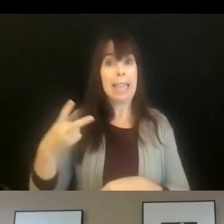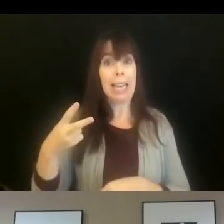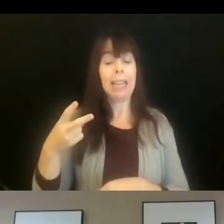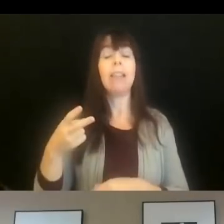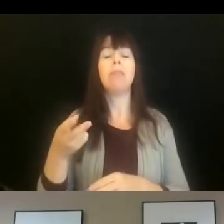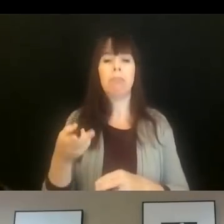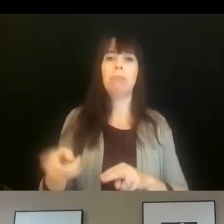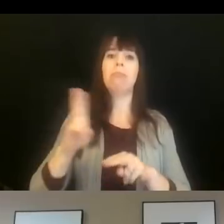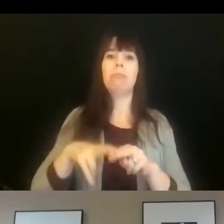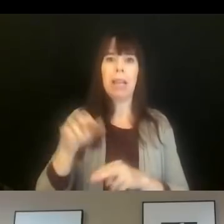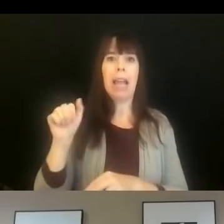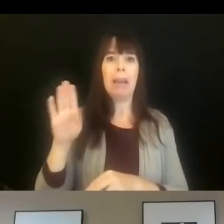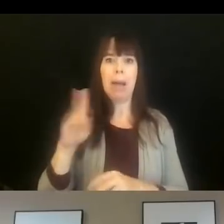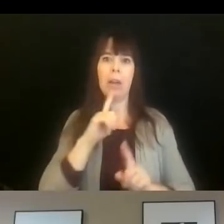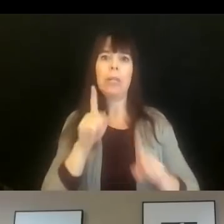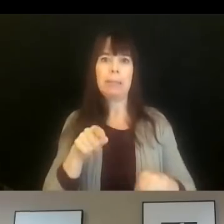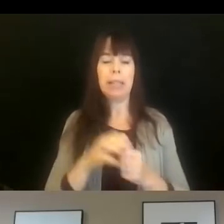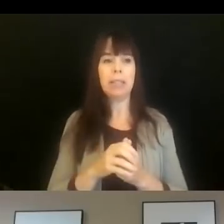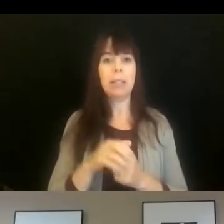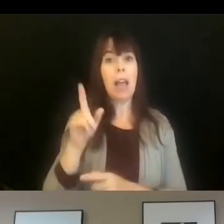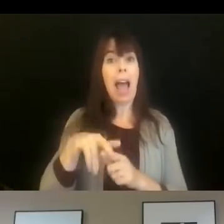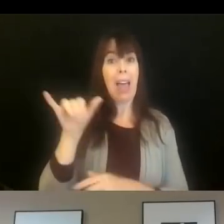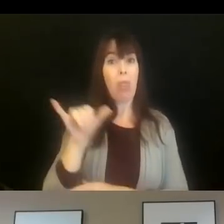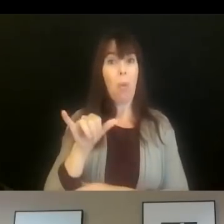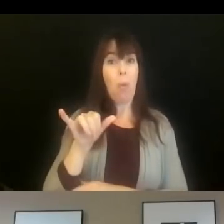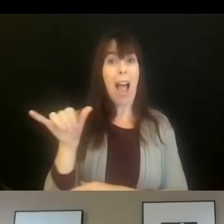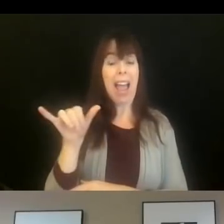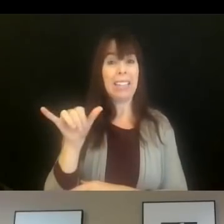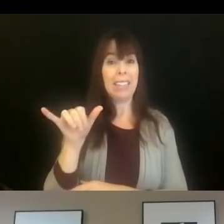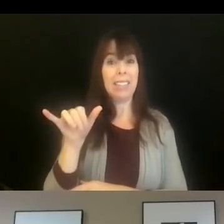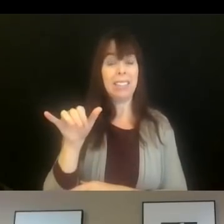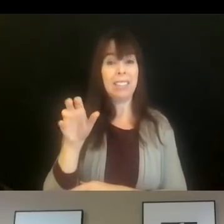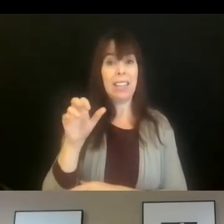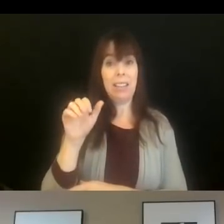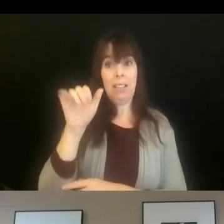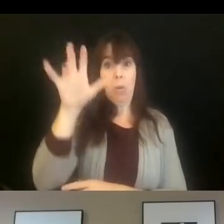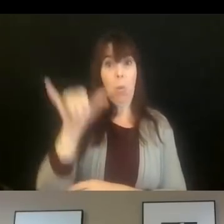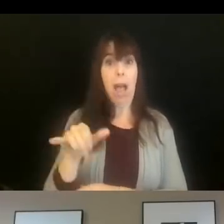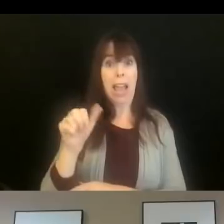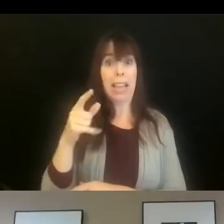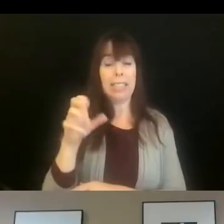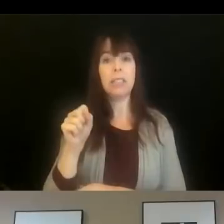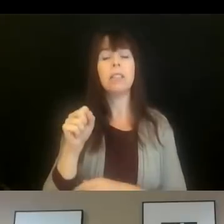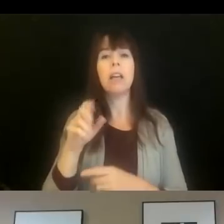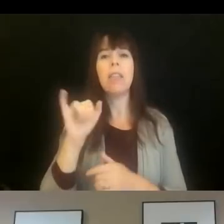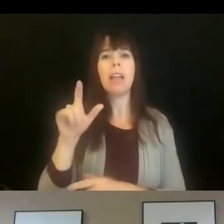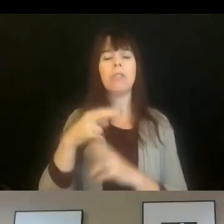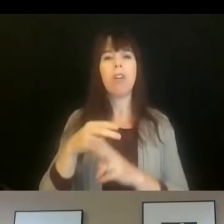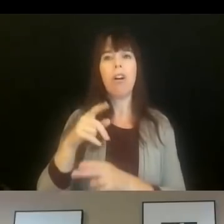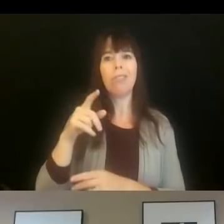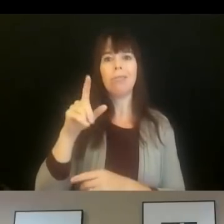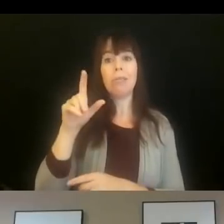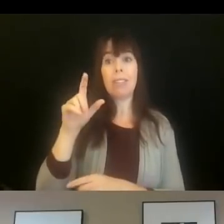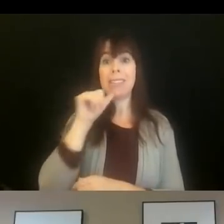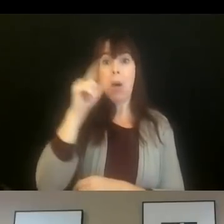increase. Note that the y-axis, the vertical axis is a log scale. So it's actually not 1, 2,